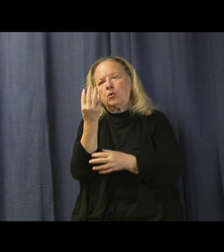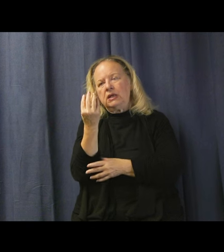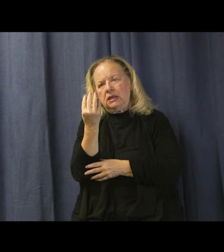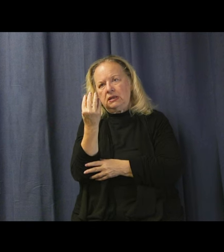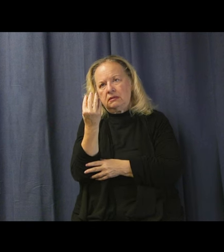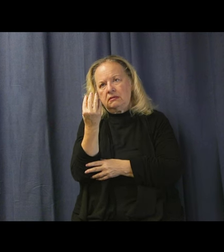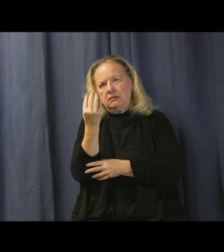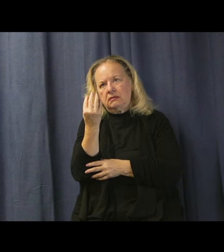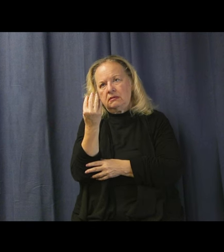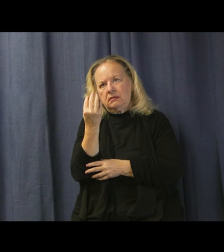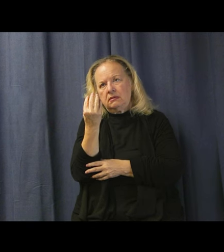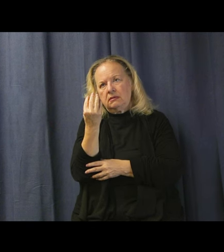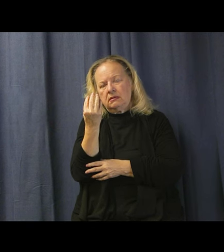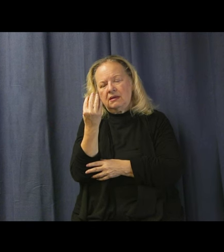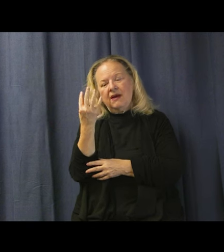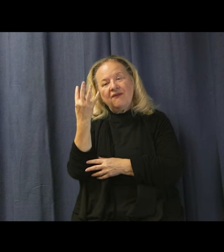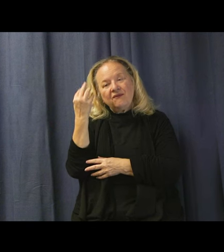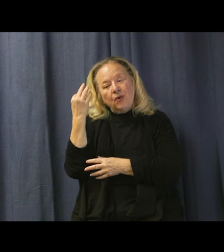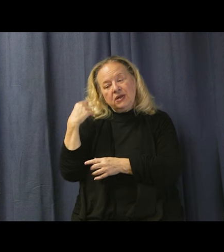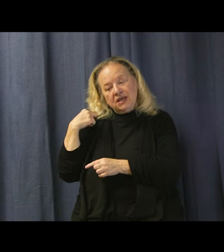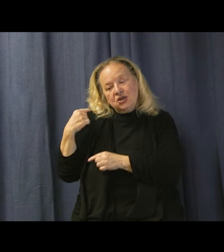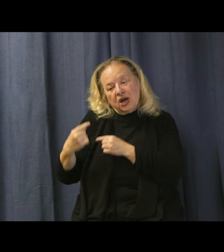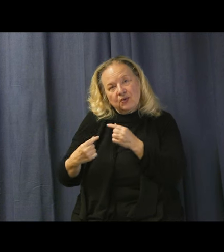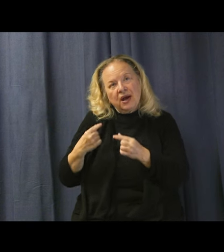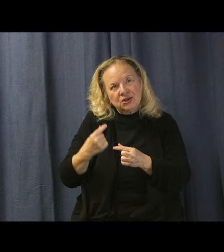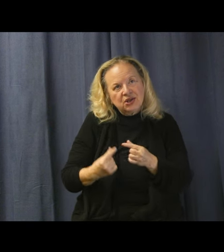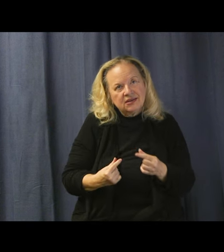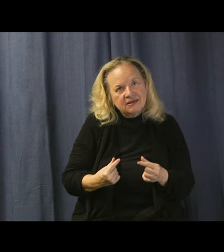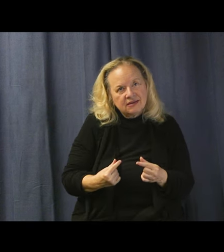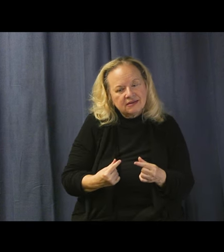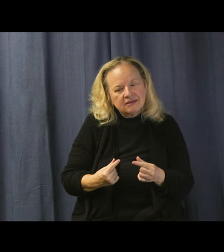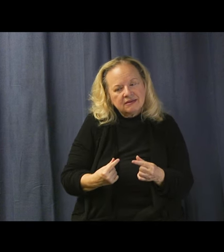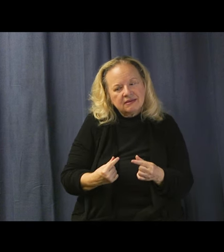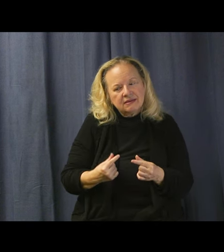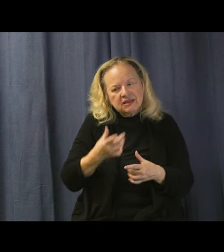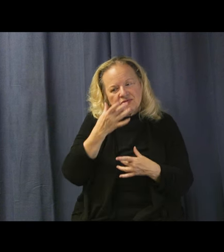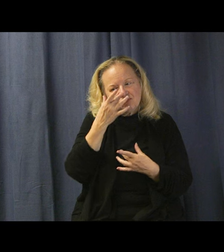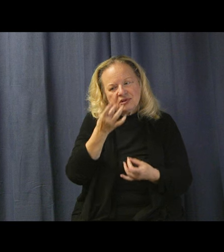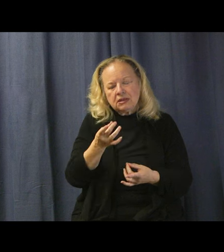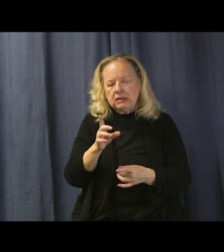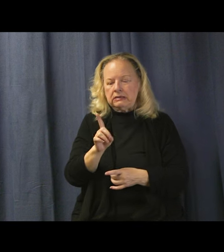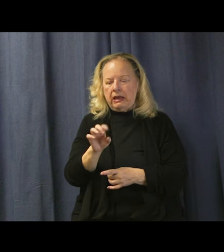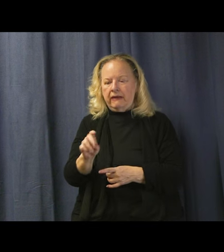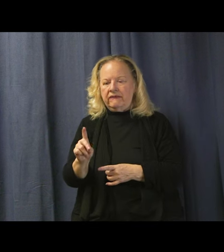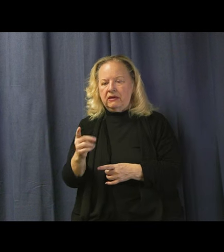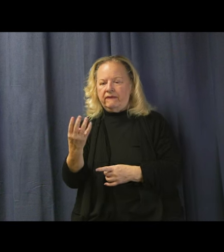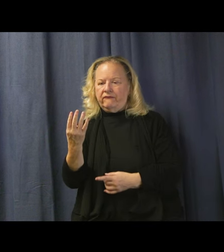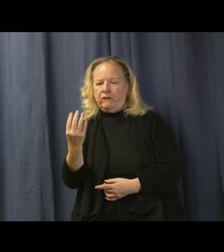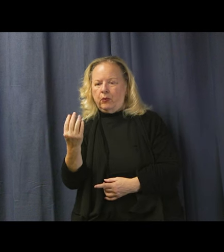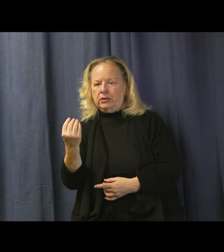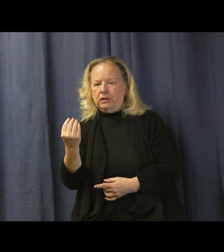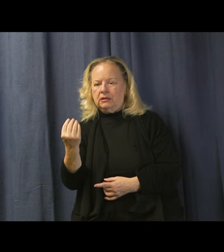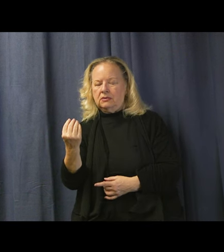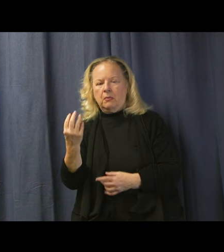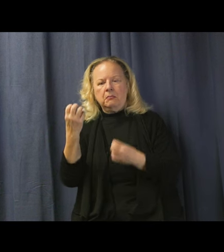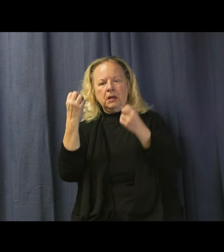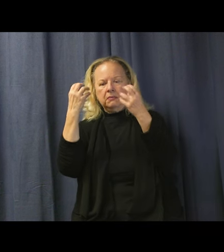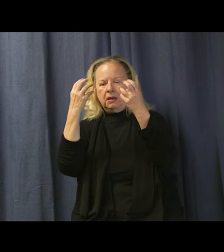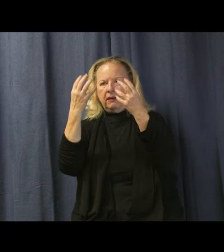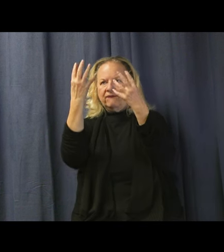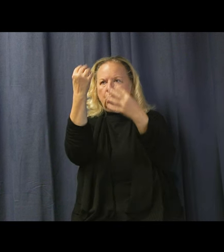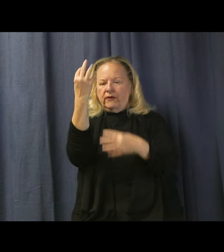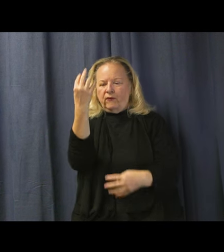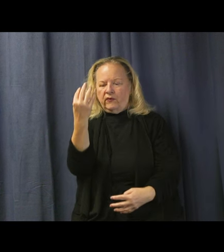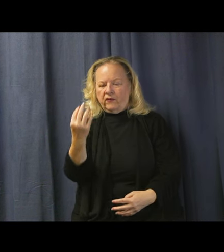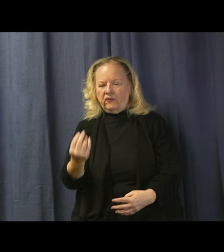14. This is why in Matthew it goes on to say 14 generations from here to here, 14 generations from here to here, 14 generations from here to here. What they're